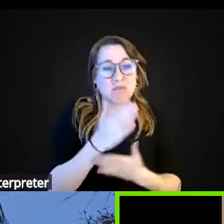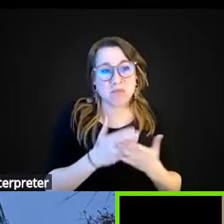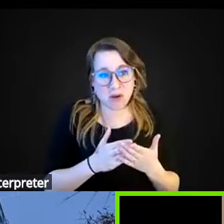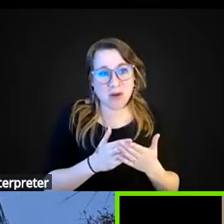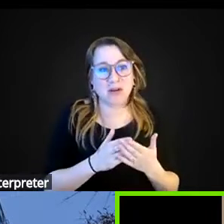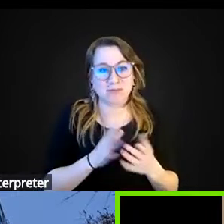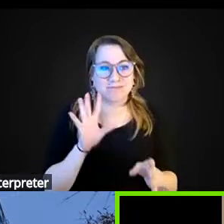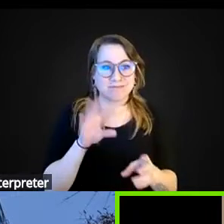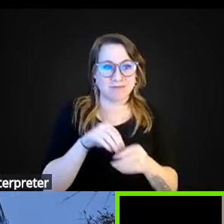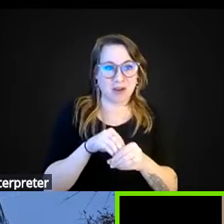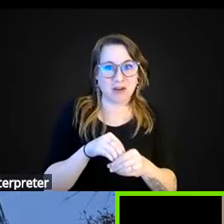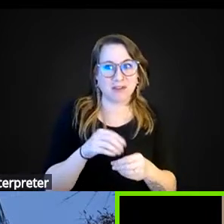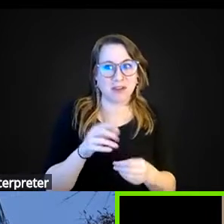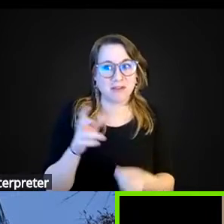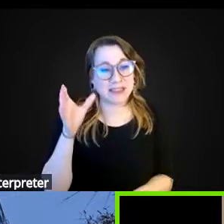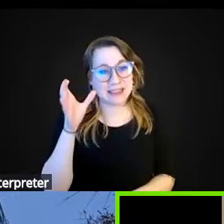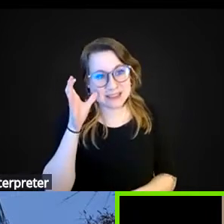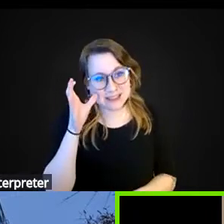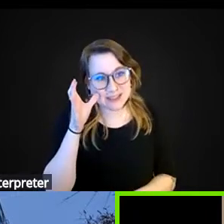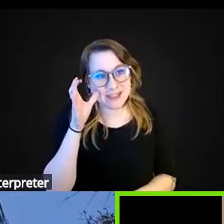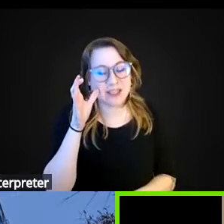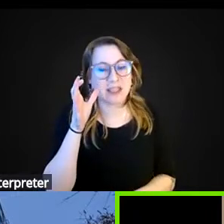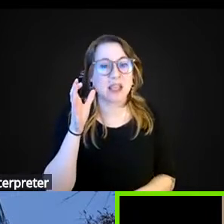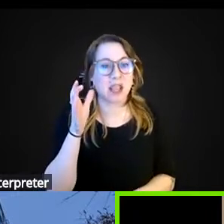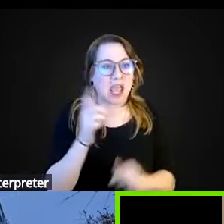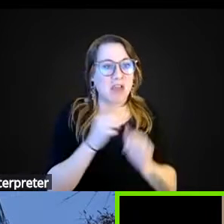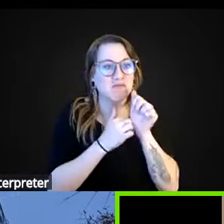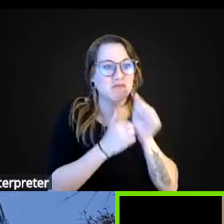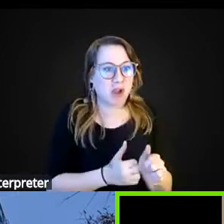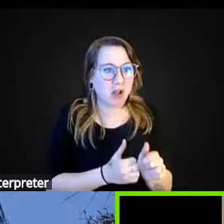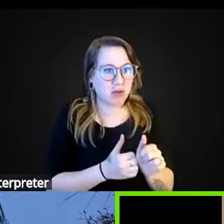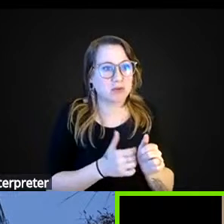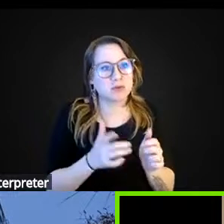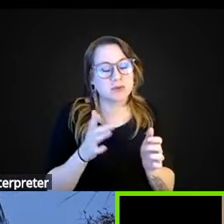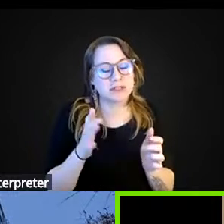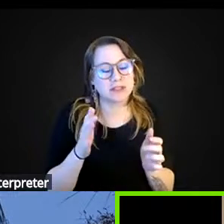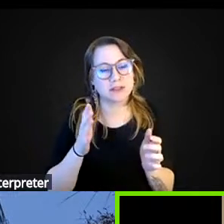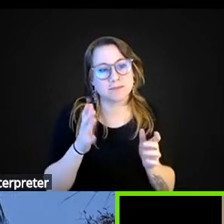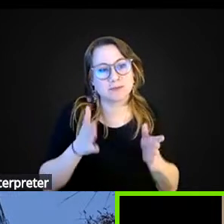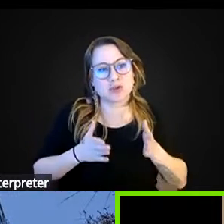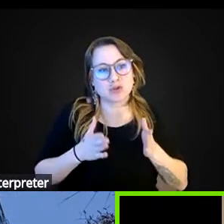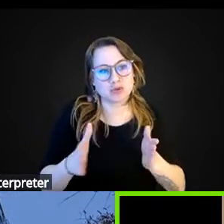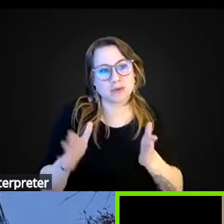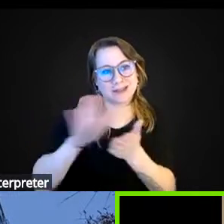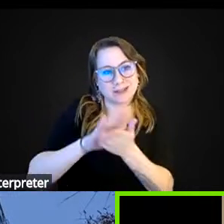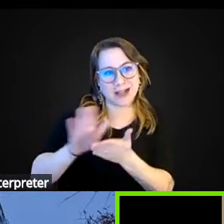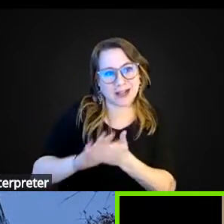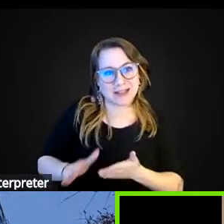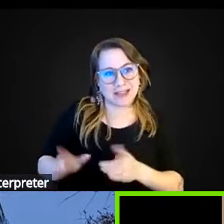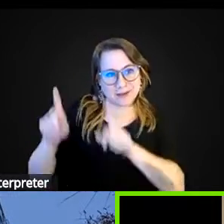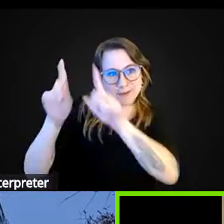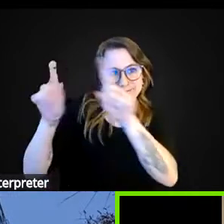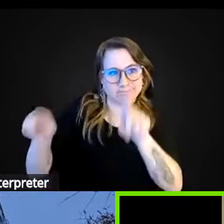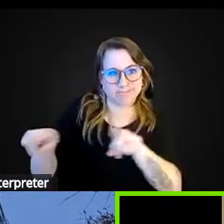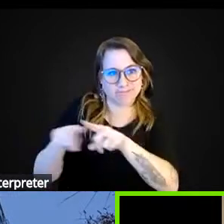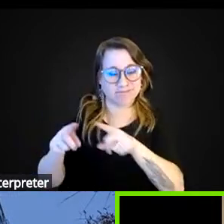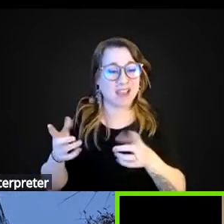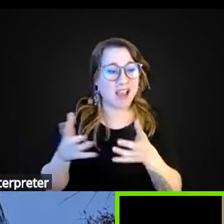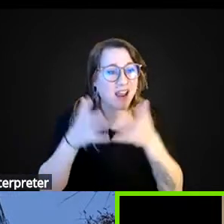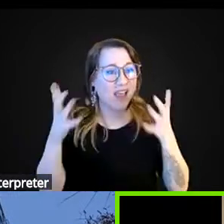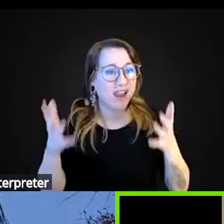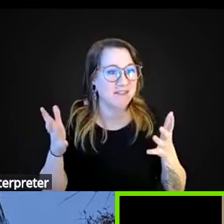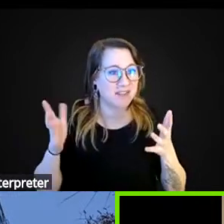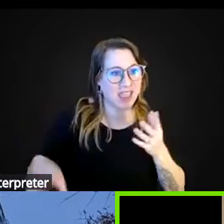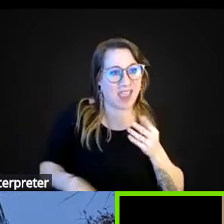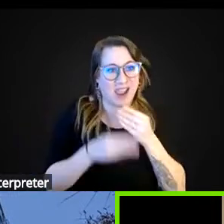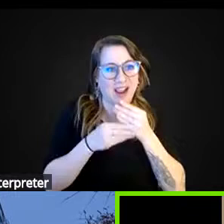are like listening and adhering to the street sweeping signs. A lot of that excess trash and